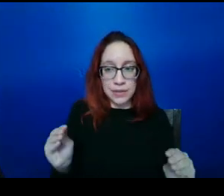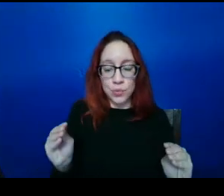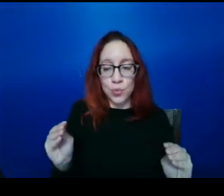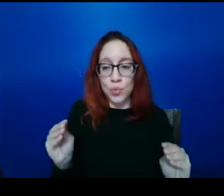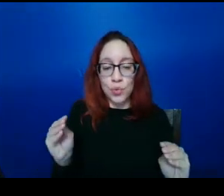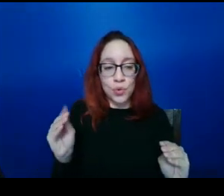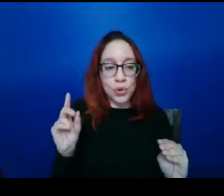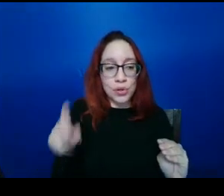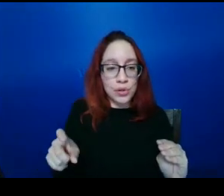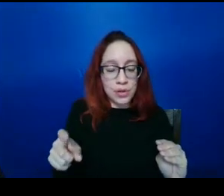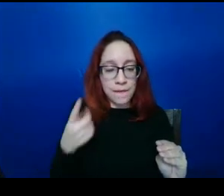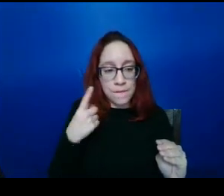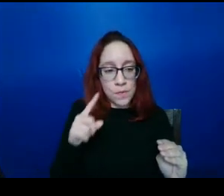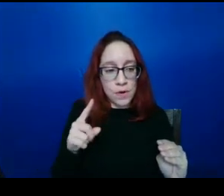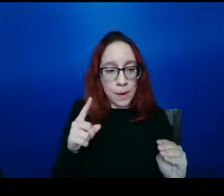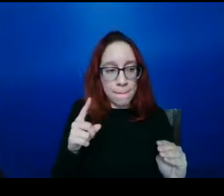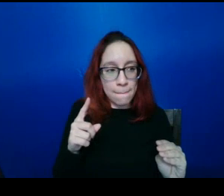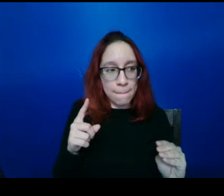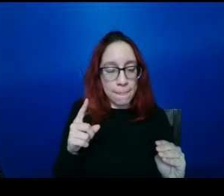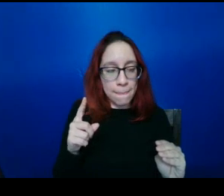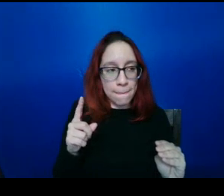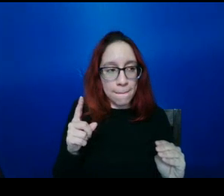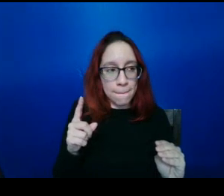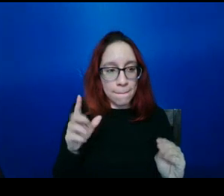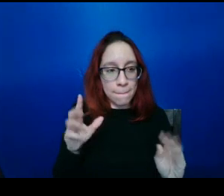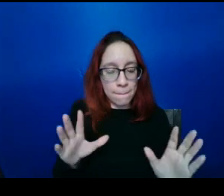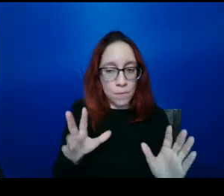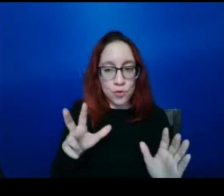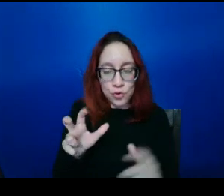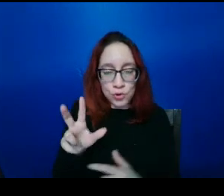to be for by